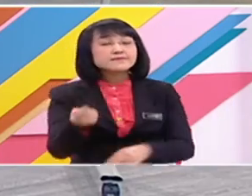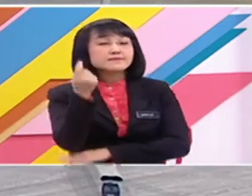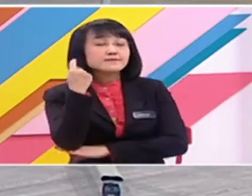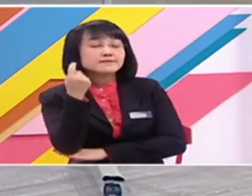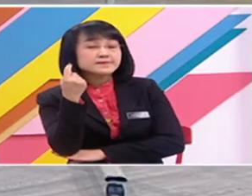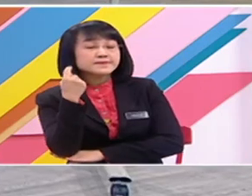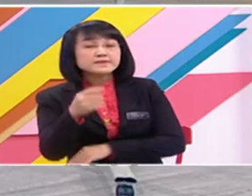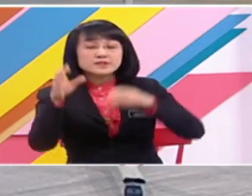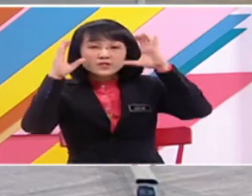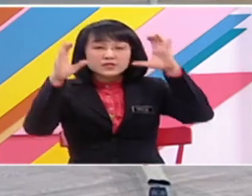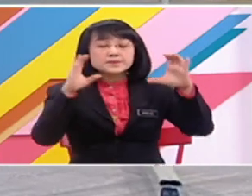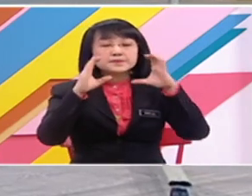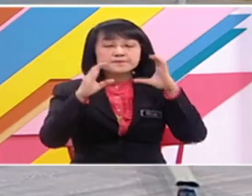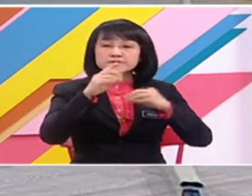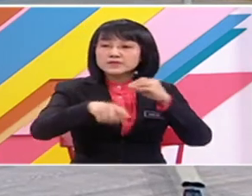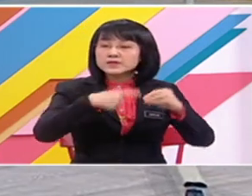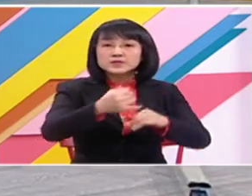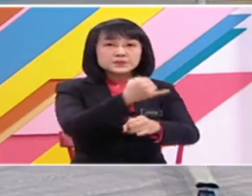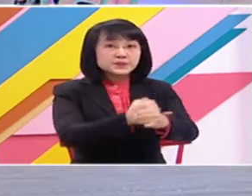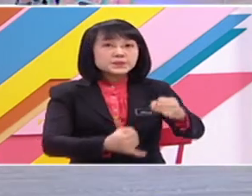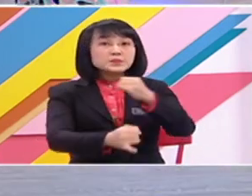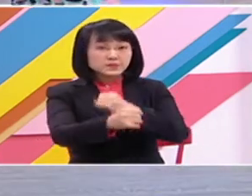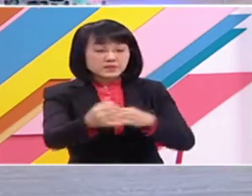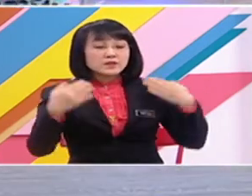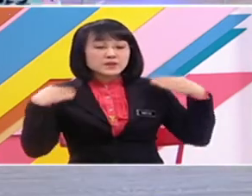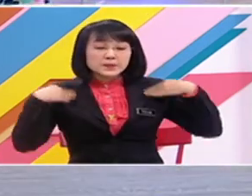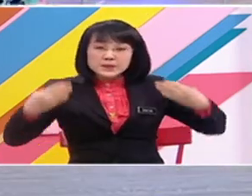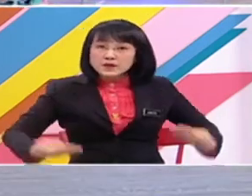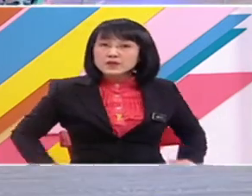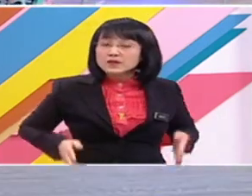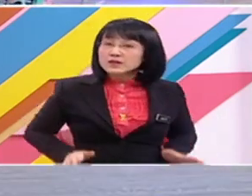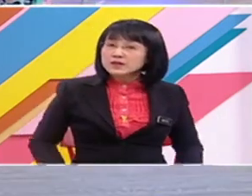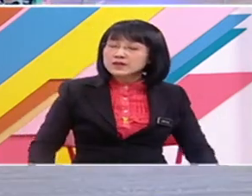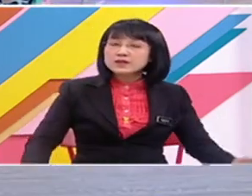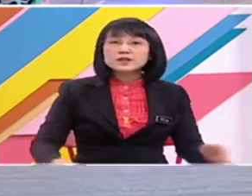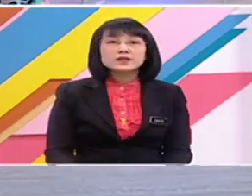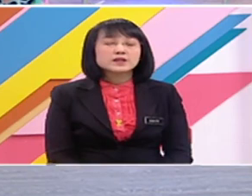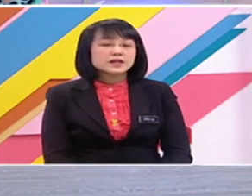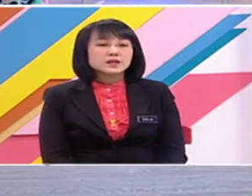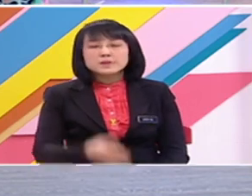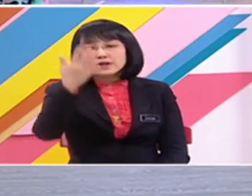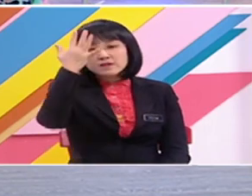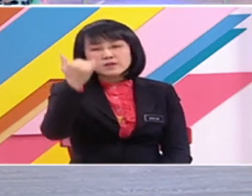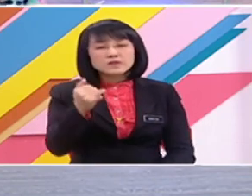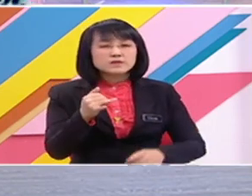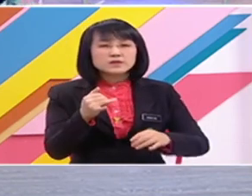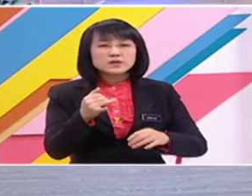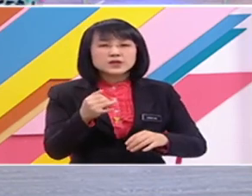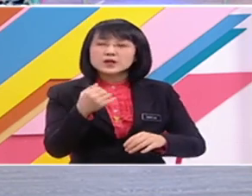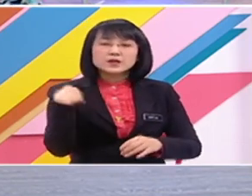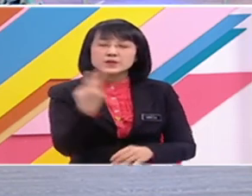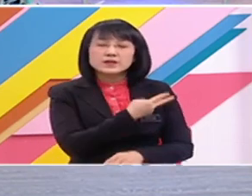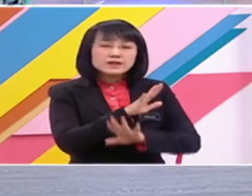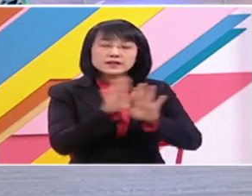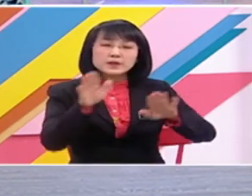mentioned about the baju kurung having a blouse and a skirt. Mm. But why is it we don't call it a dress? Okay,